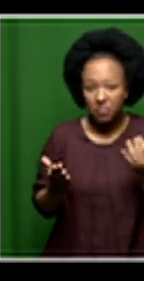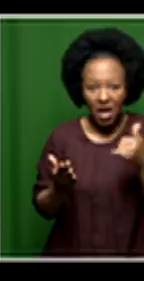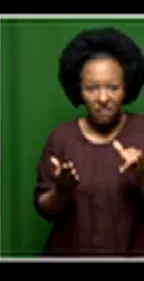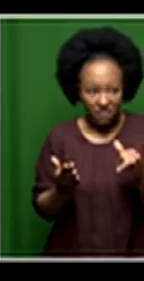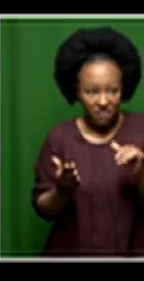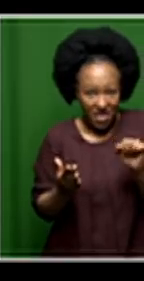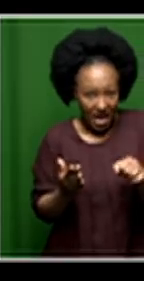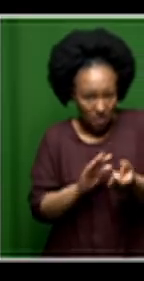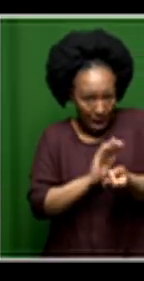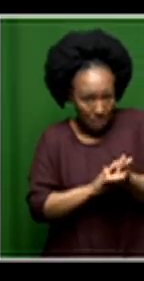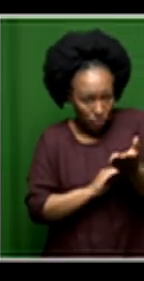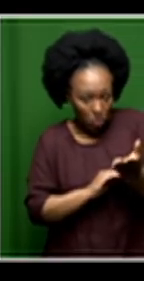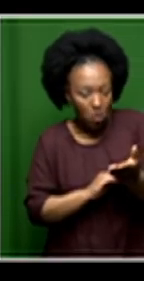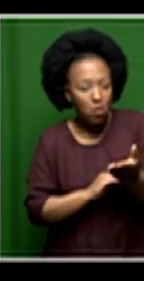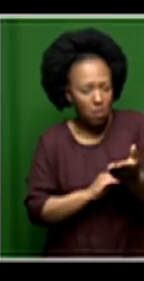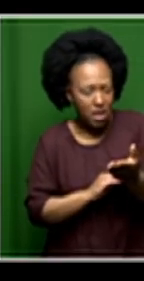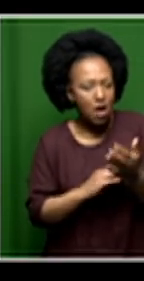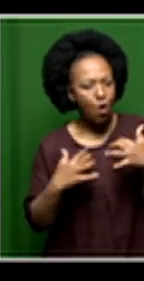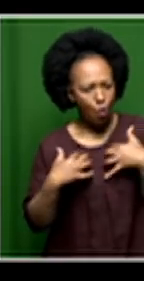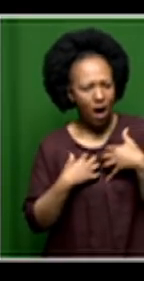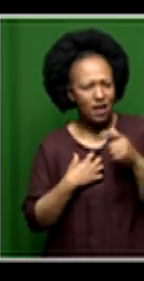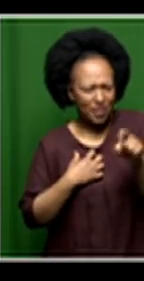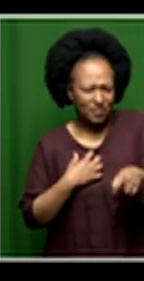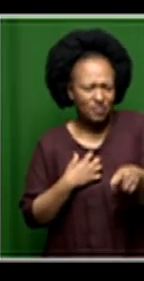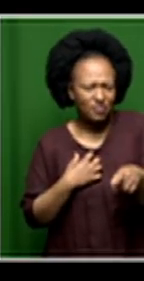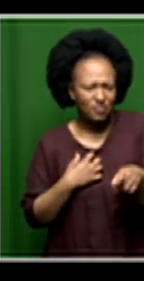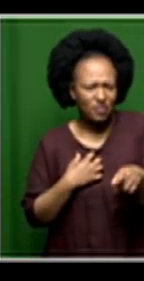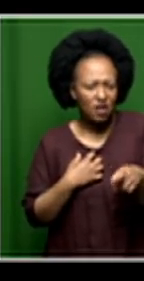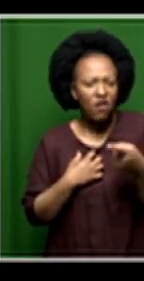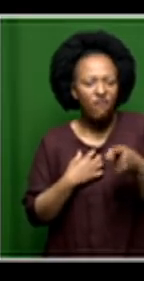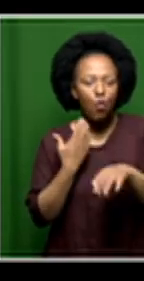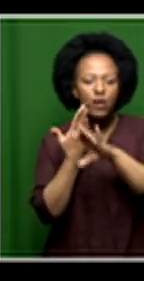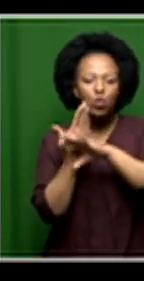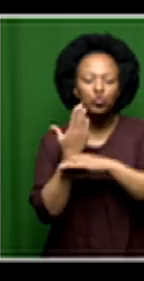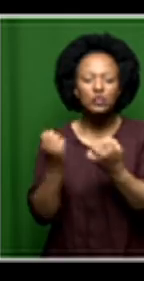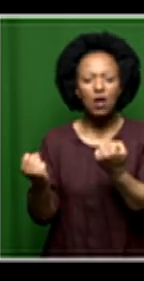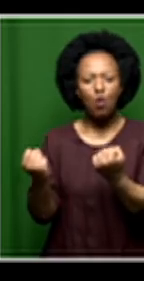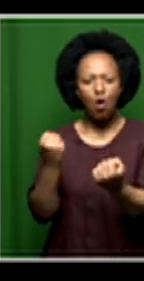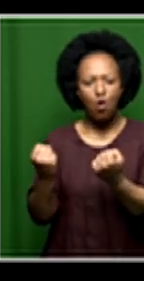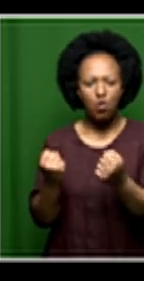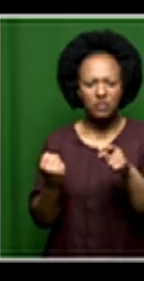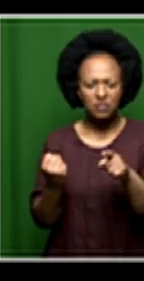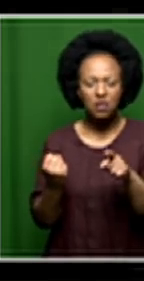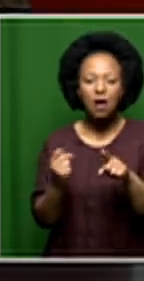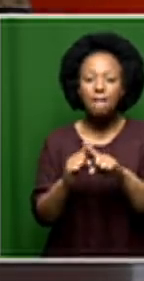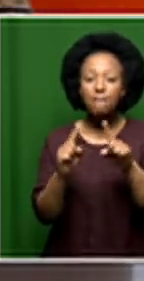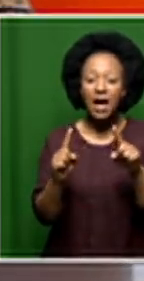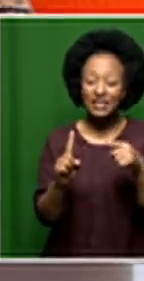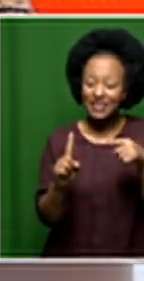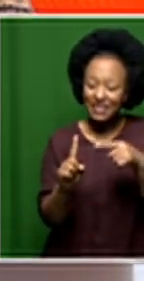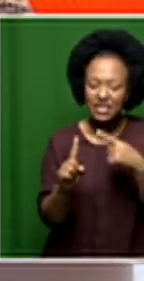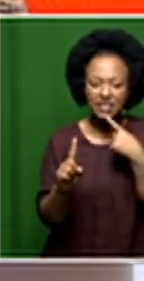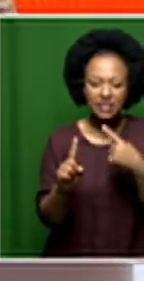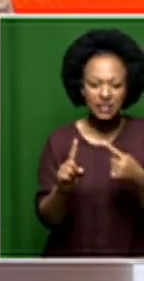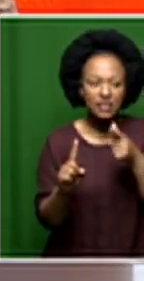is the case, then there is something to be concerned about with regard to the Constitutional Court. But she also pressed on saying